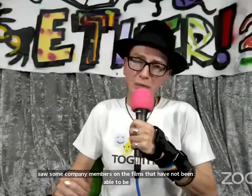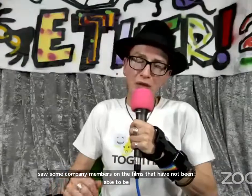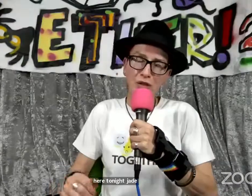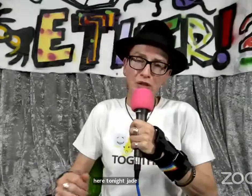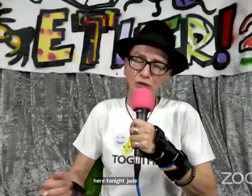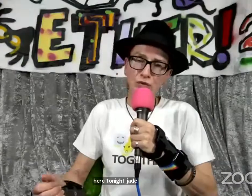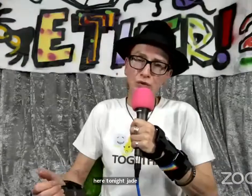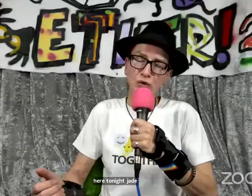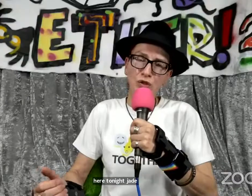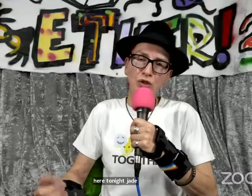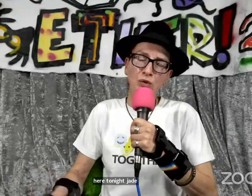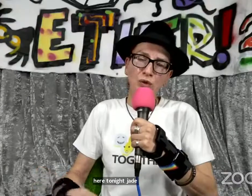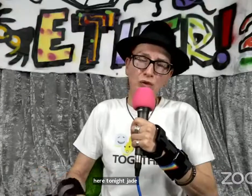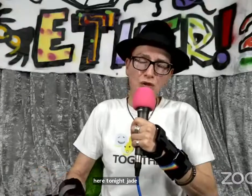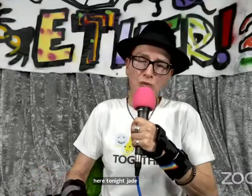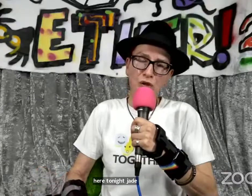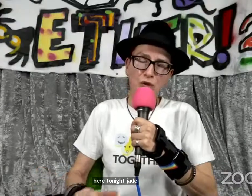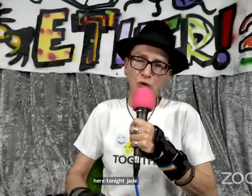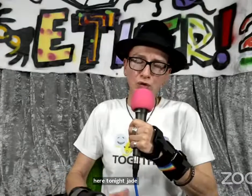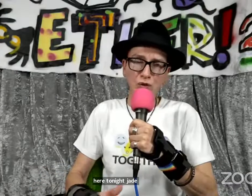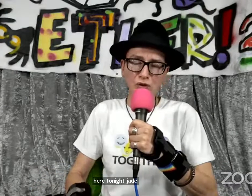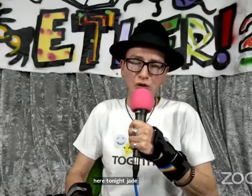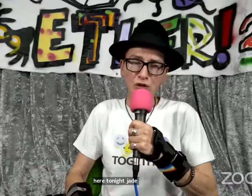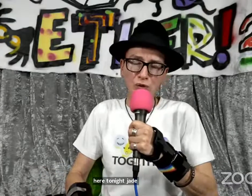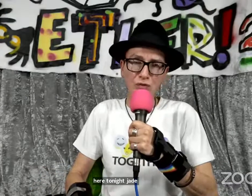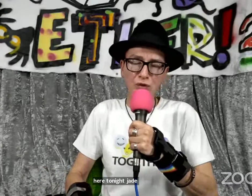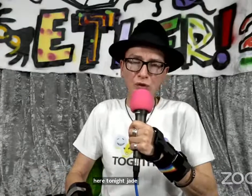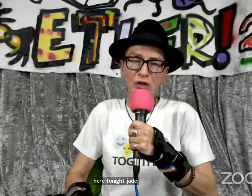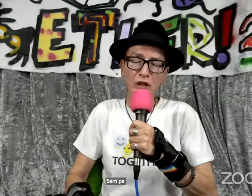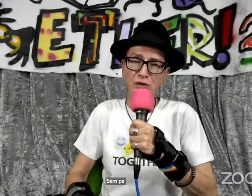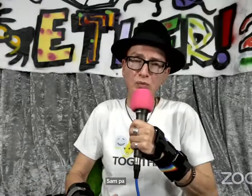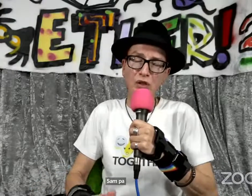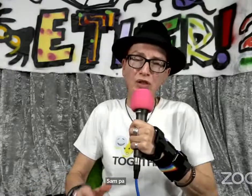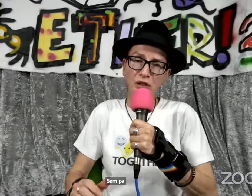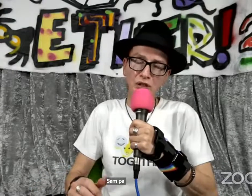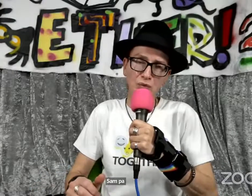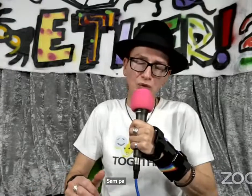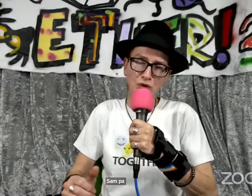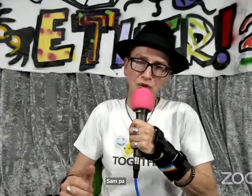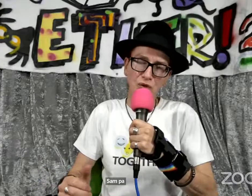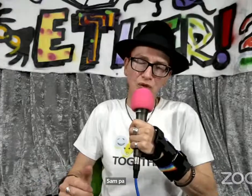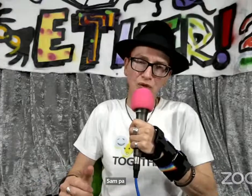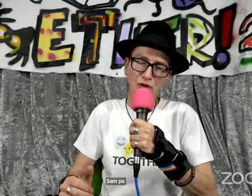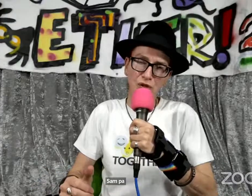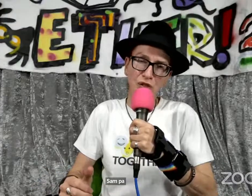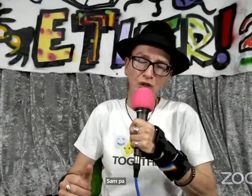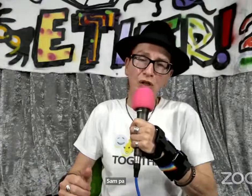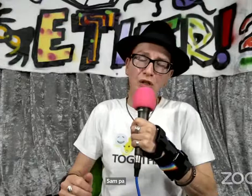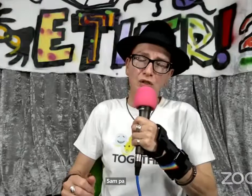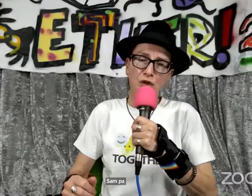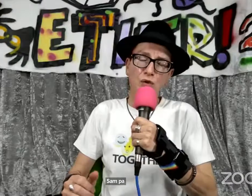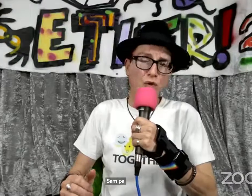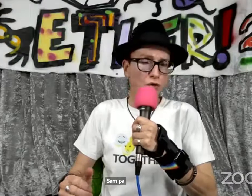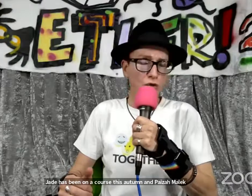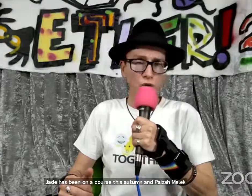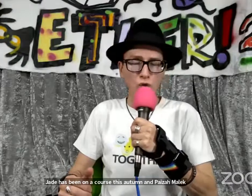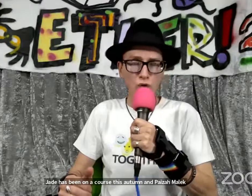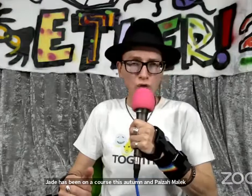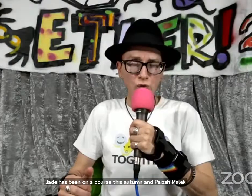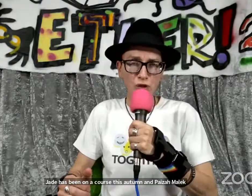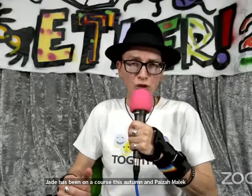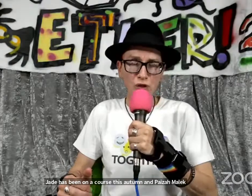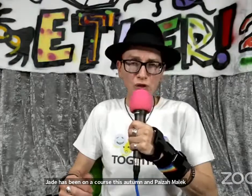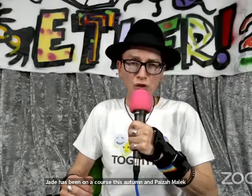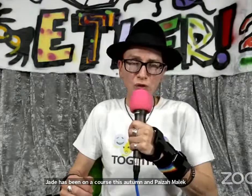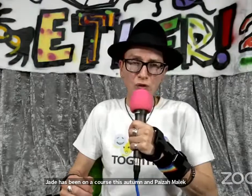Paiza Malik, unfortunately, although she's been contributing to everything, has been unable to join us tonight. So all